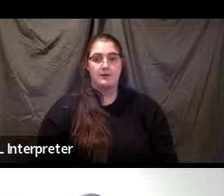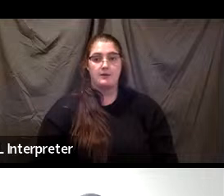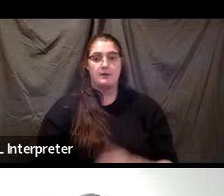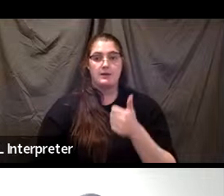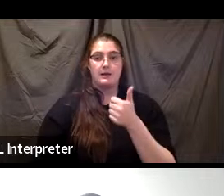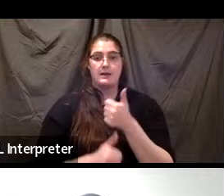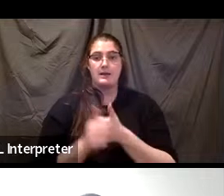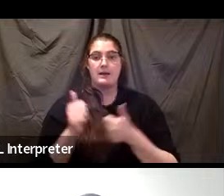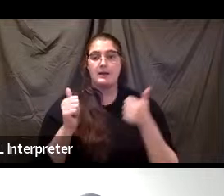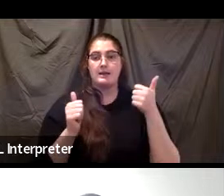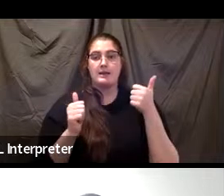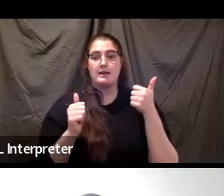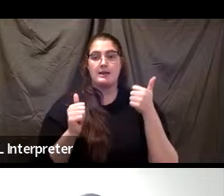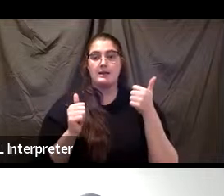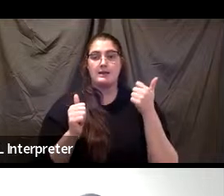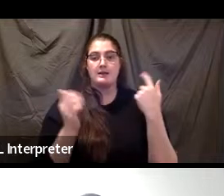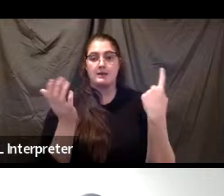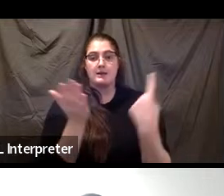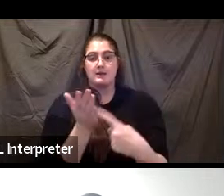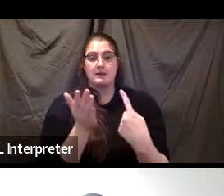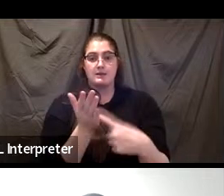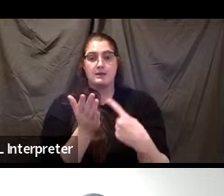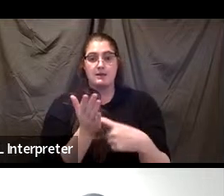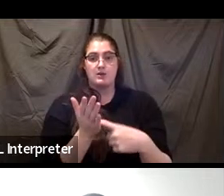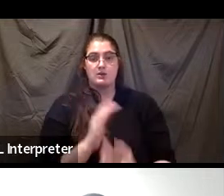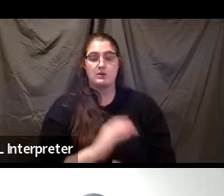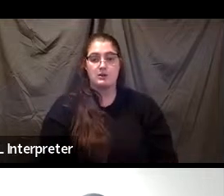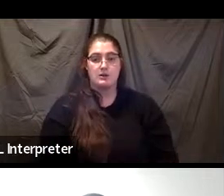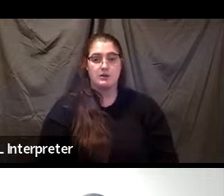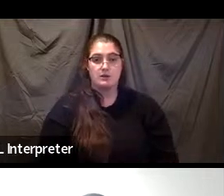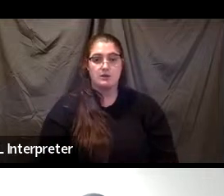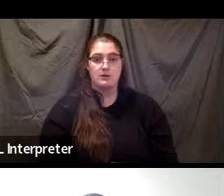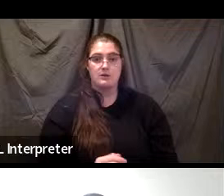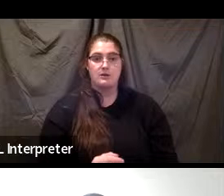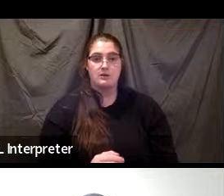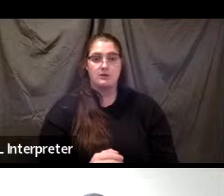Any need for discussion?